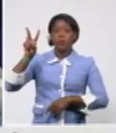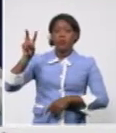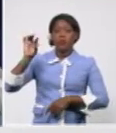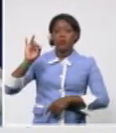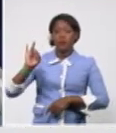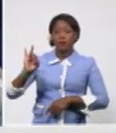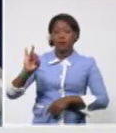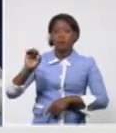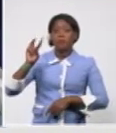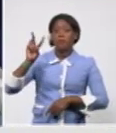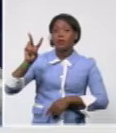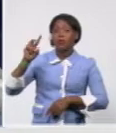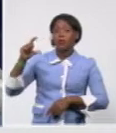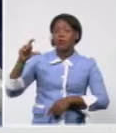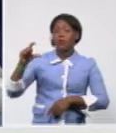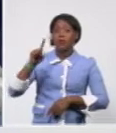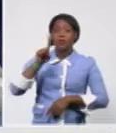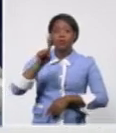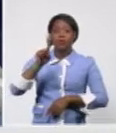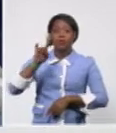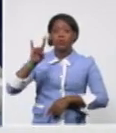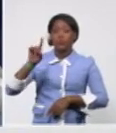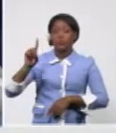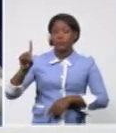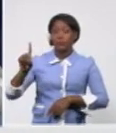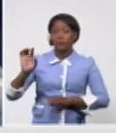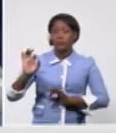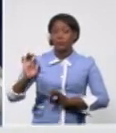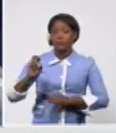180 from Pinar del Rio, the most,